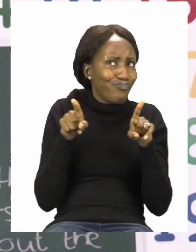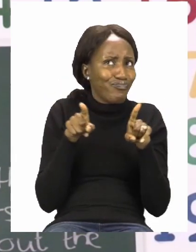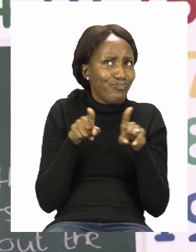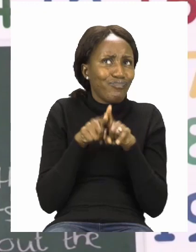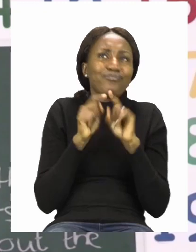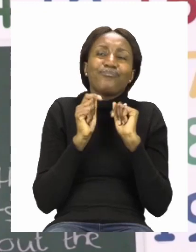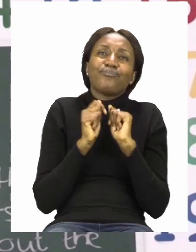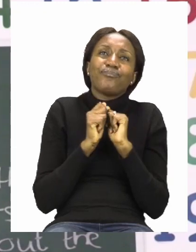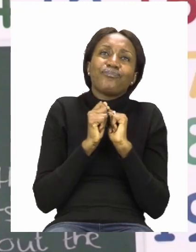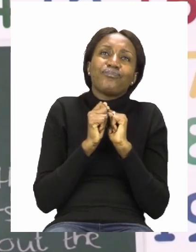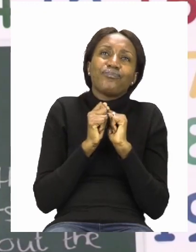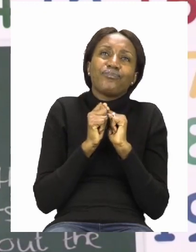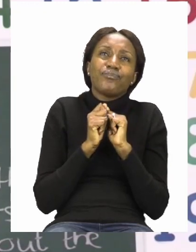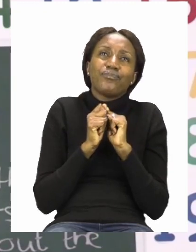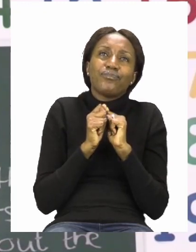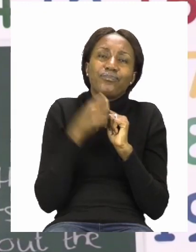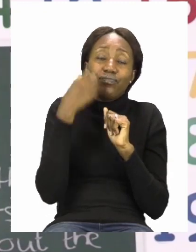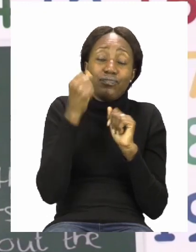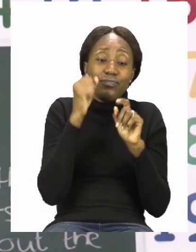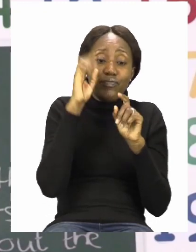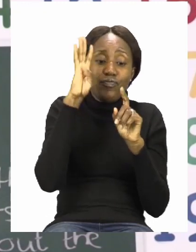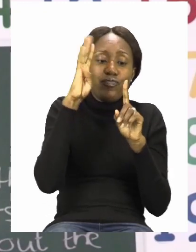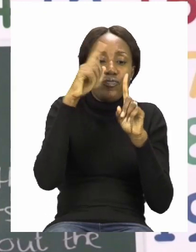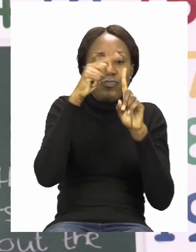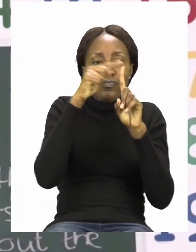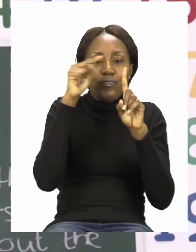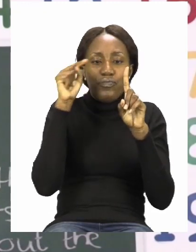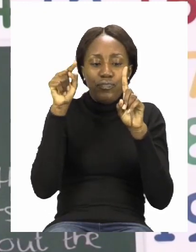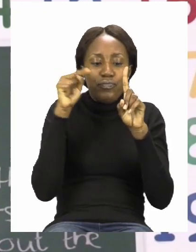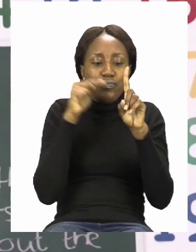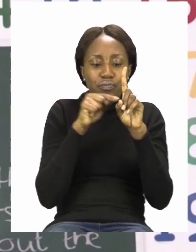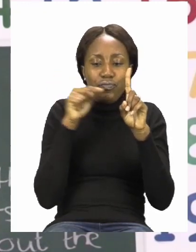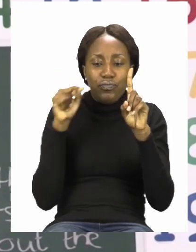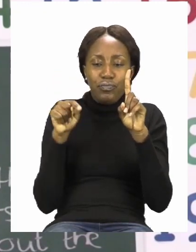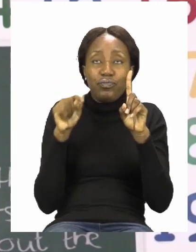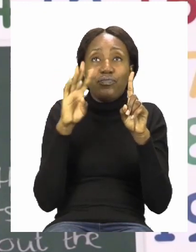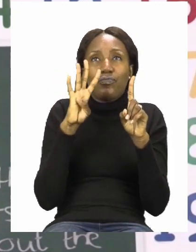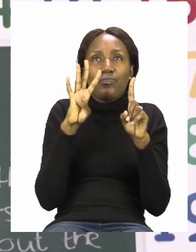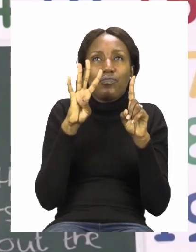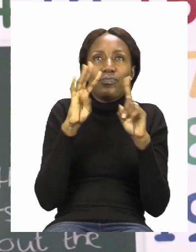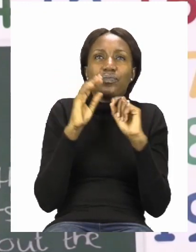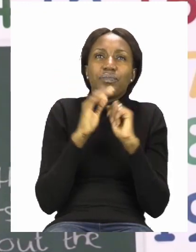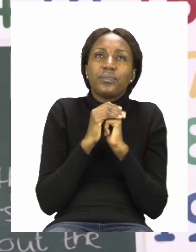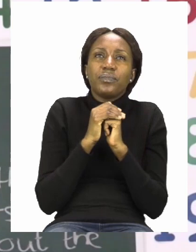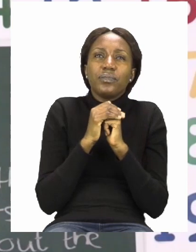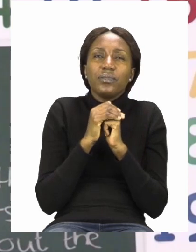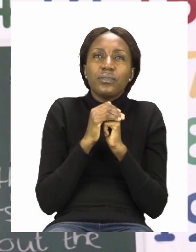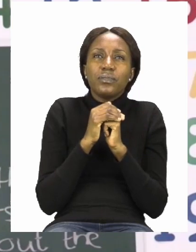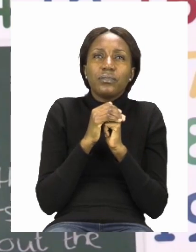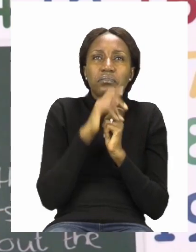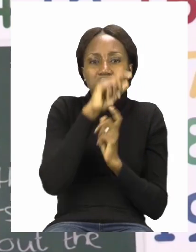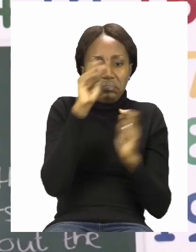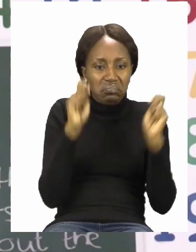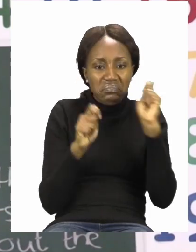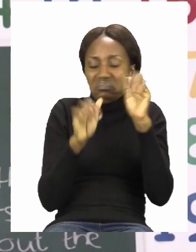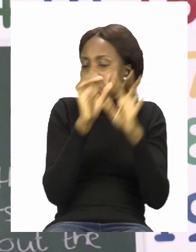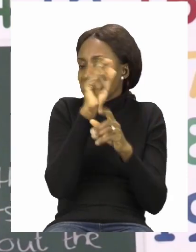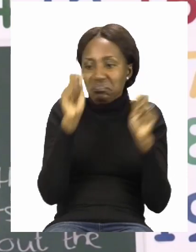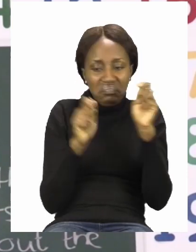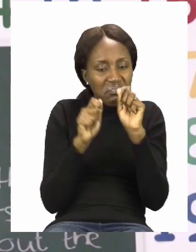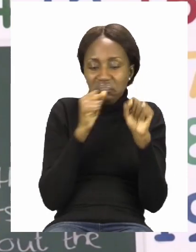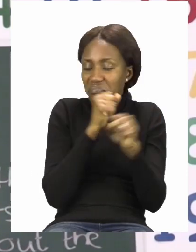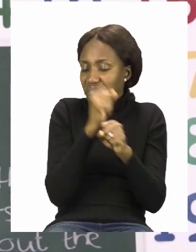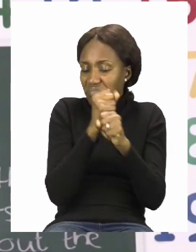also has 1, 2, 3, 4 corners. So no matter which way